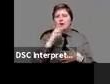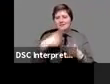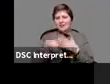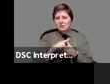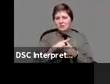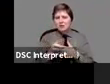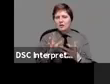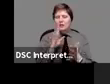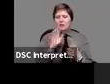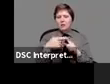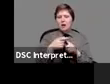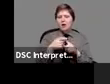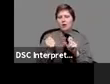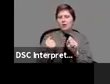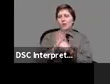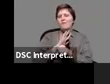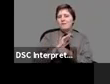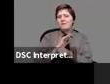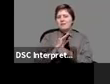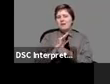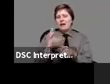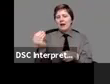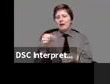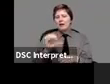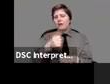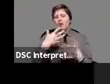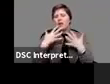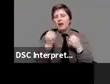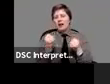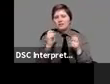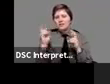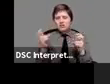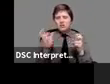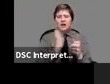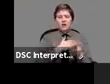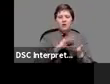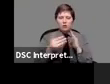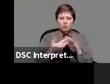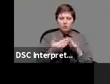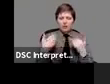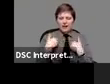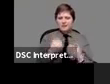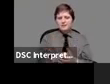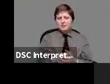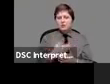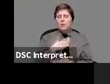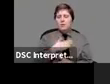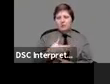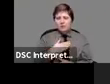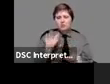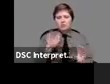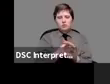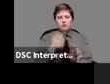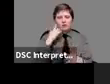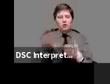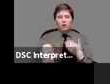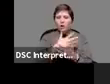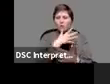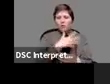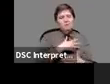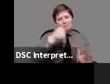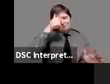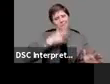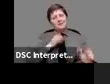about coronavirus and the underlying health conditions in our community. So please join that for all the women. Men can